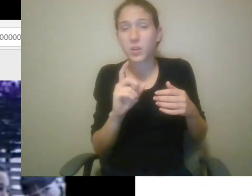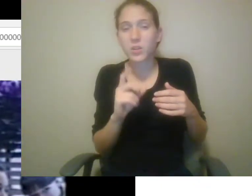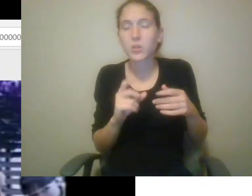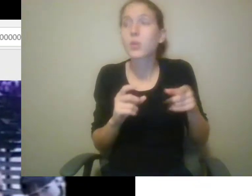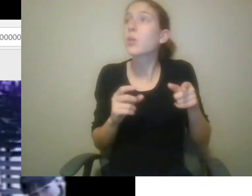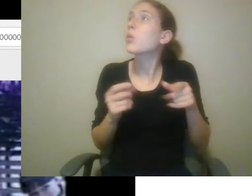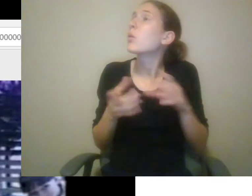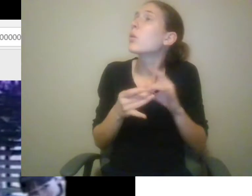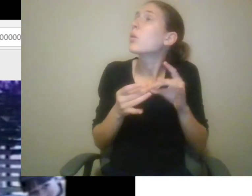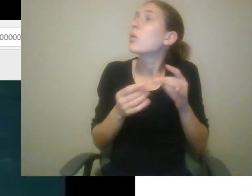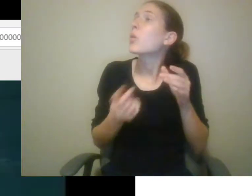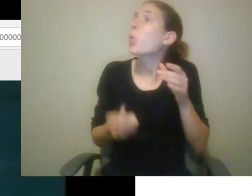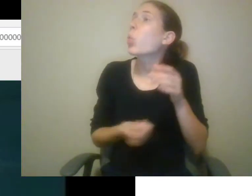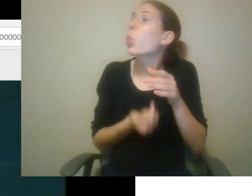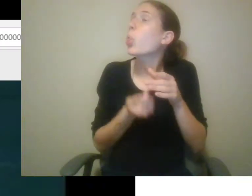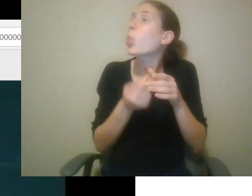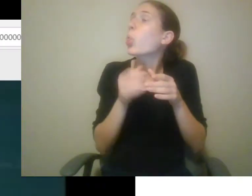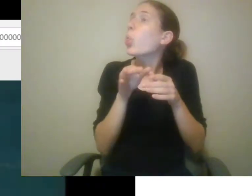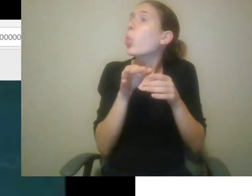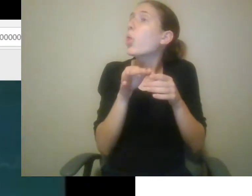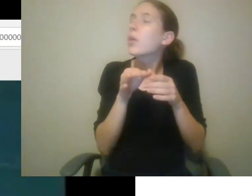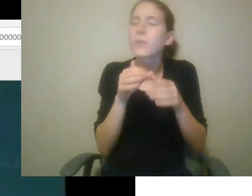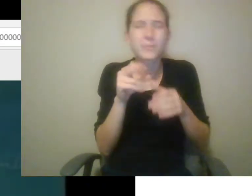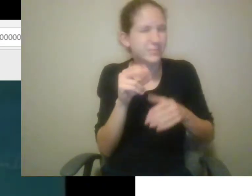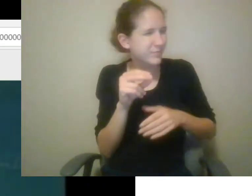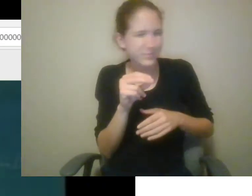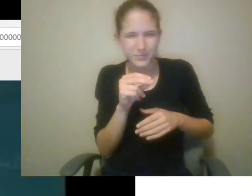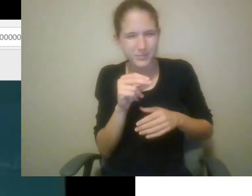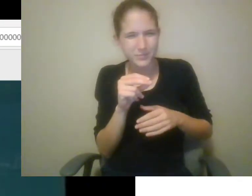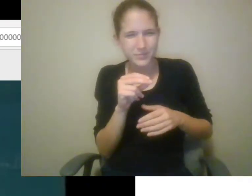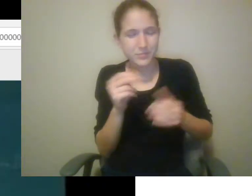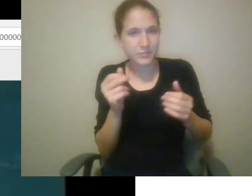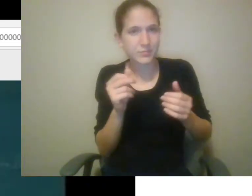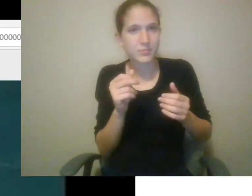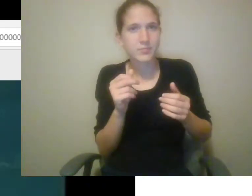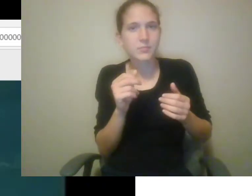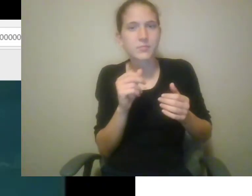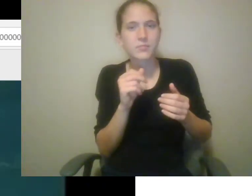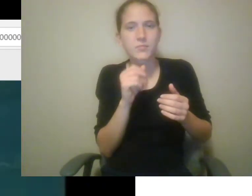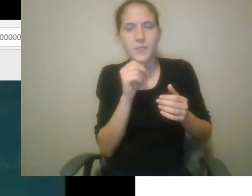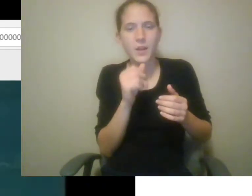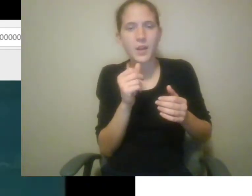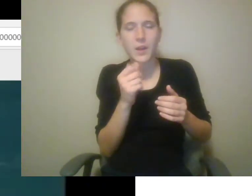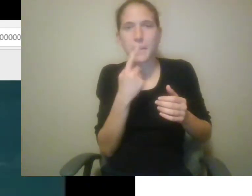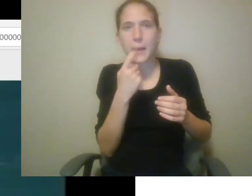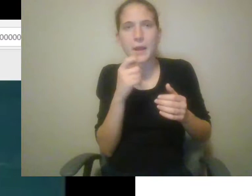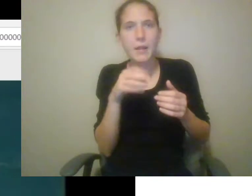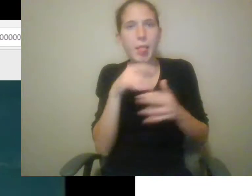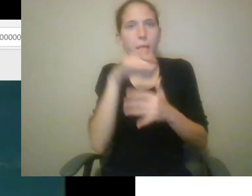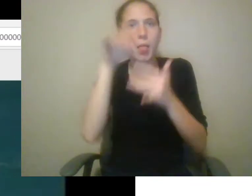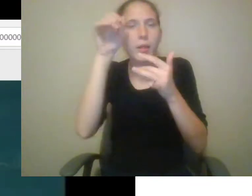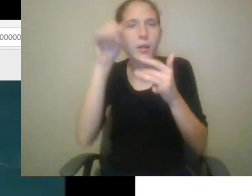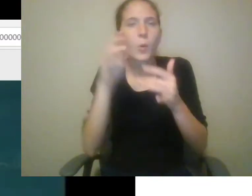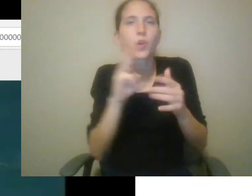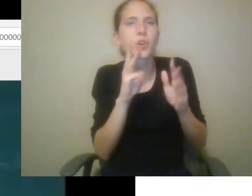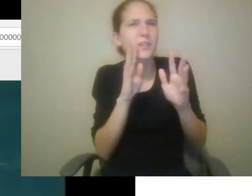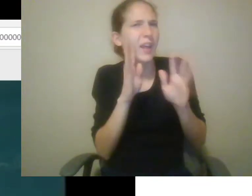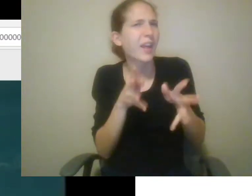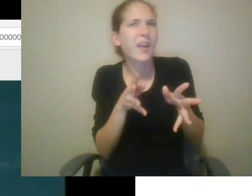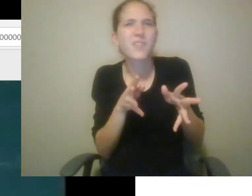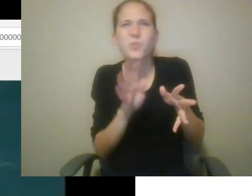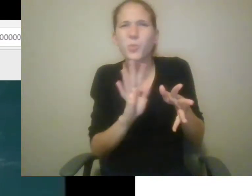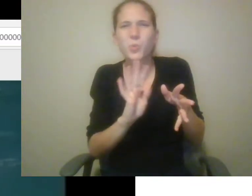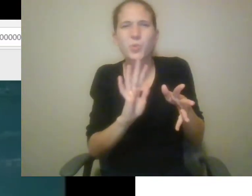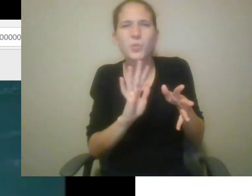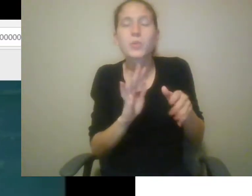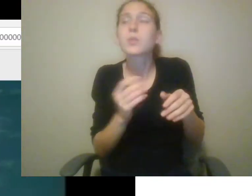No, everything would evaporate. Katie? It'll like go everywhere. Everywhere. Okay, that's what's happening